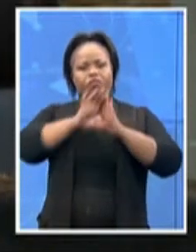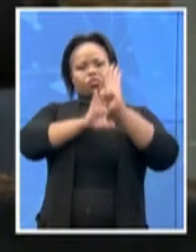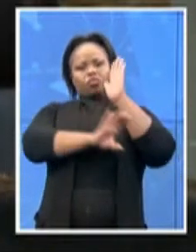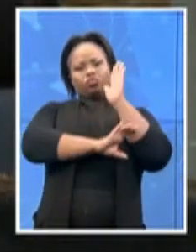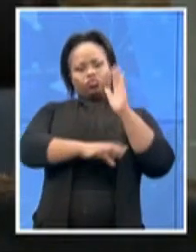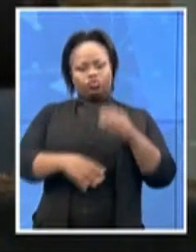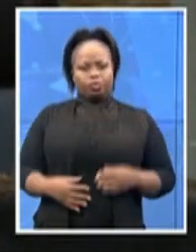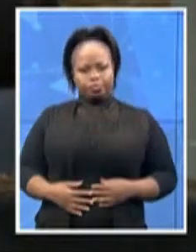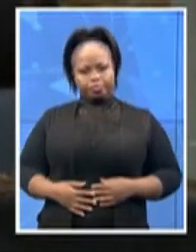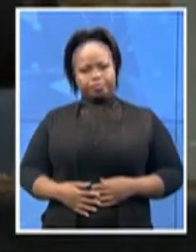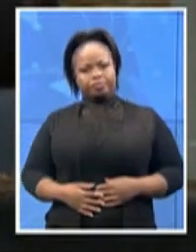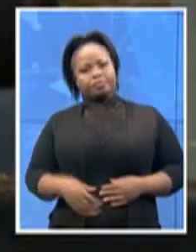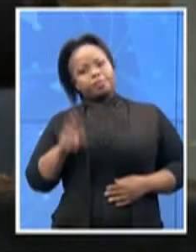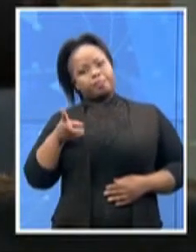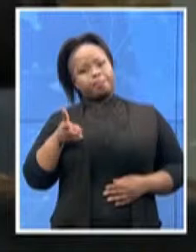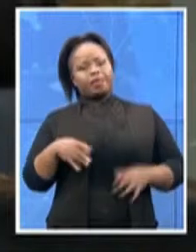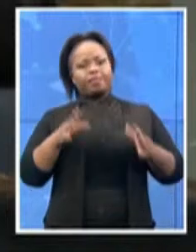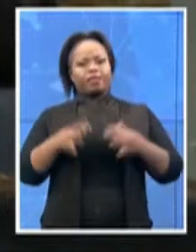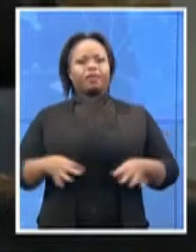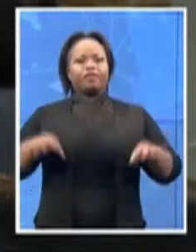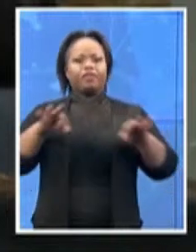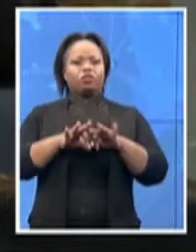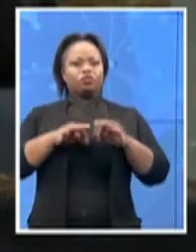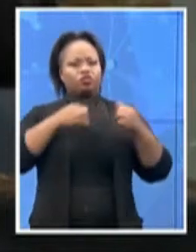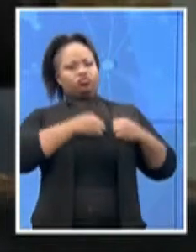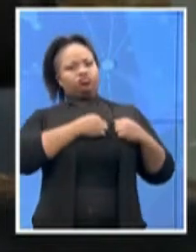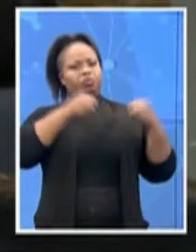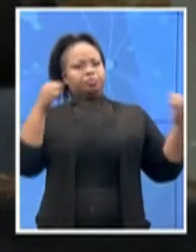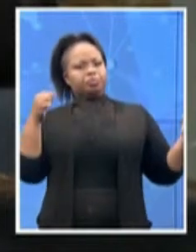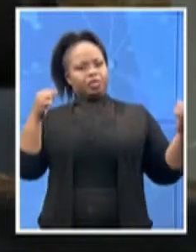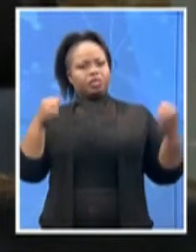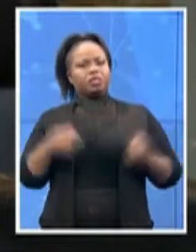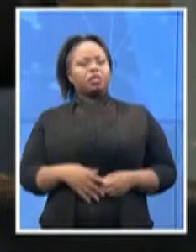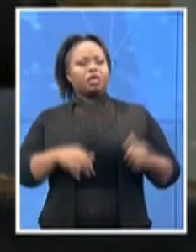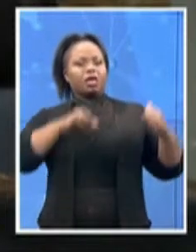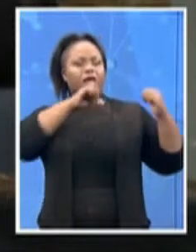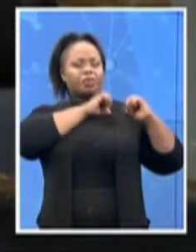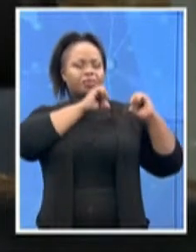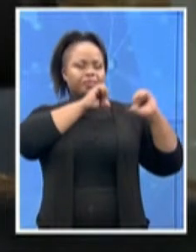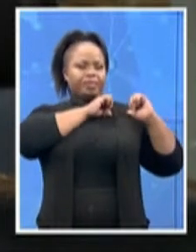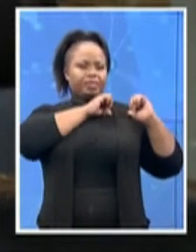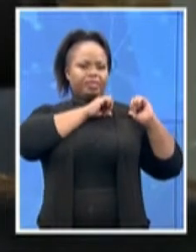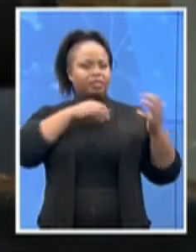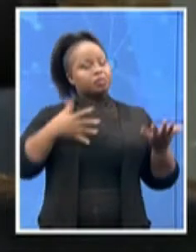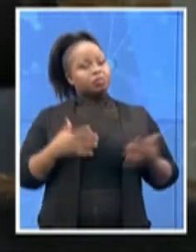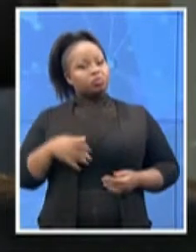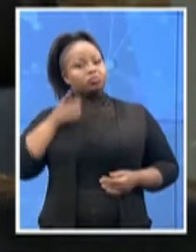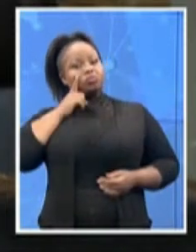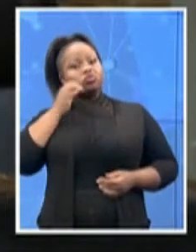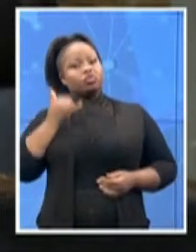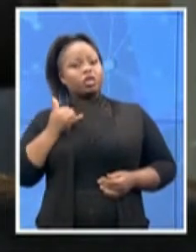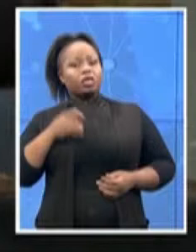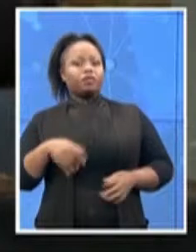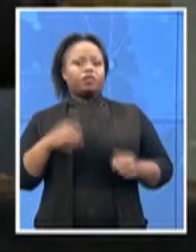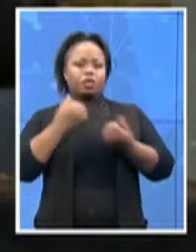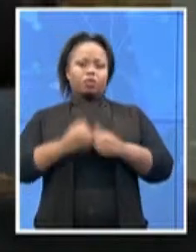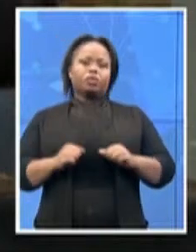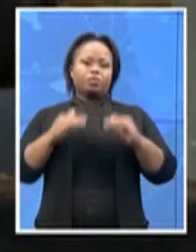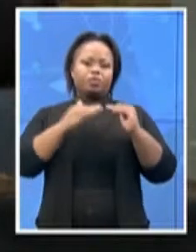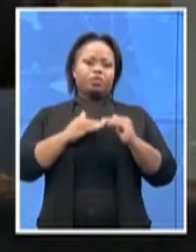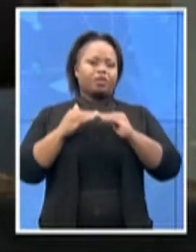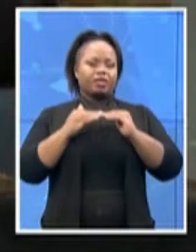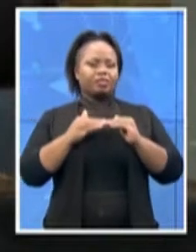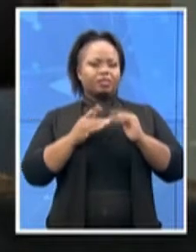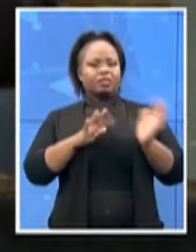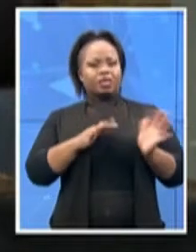of transparency, accountability on which our democratic state was founded.